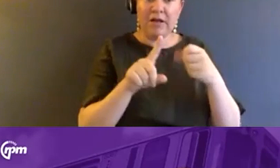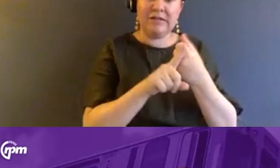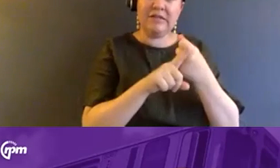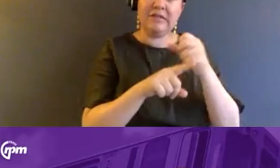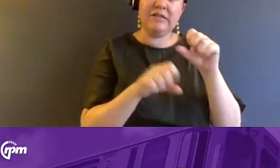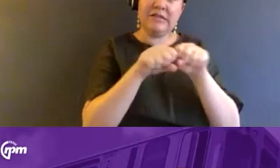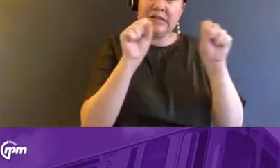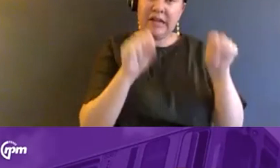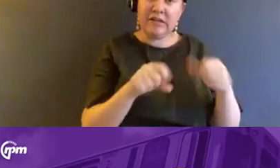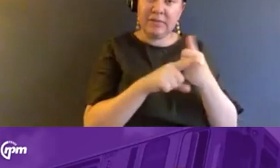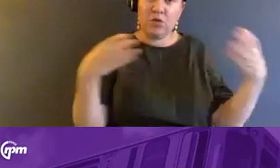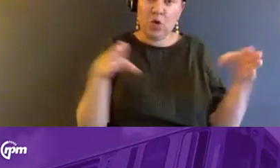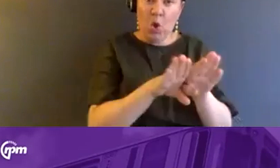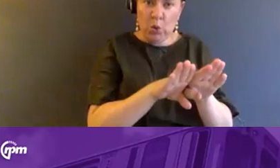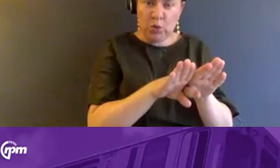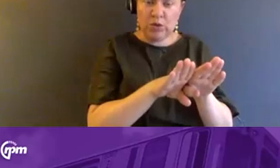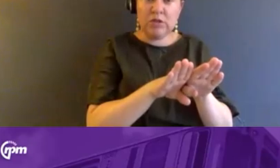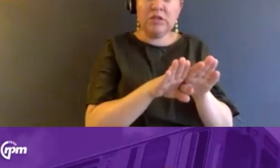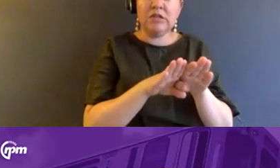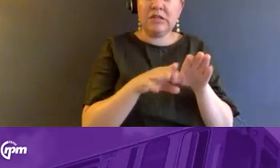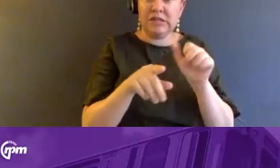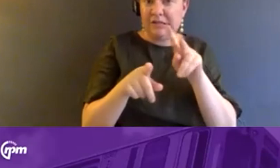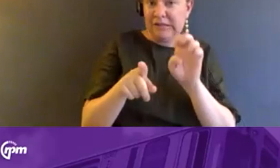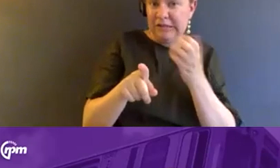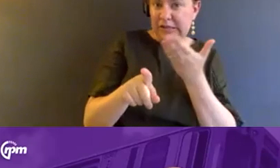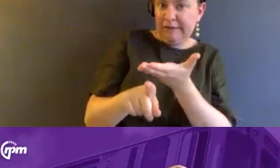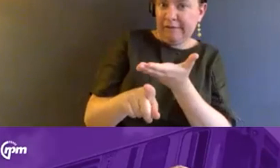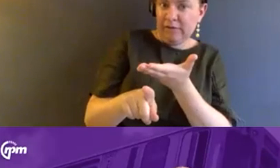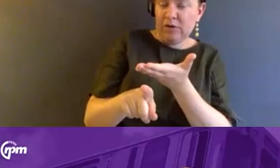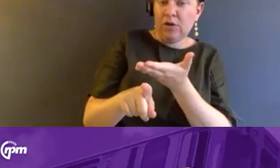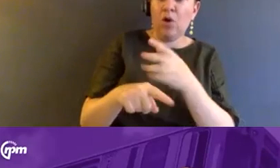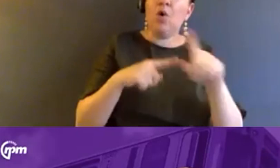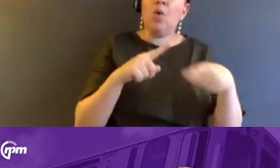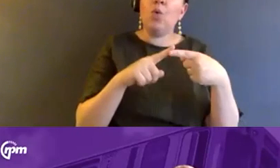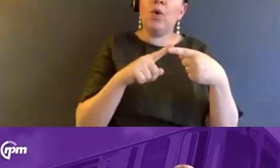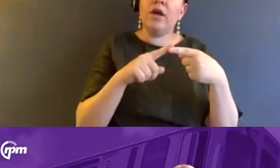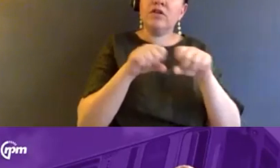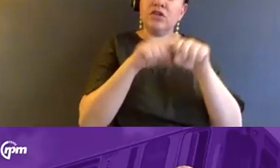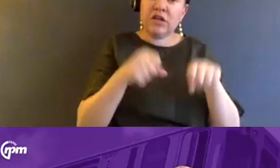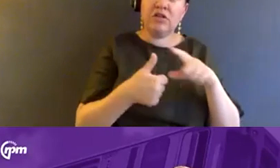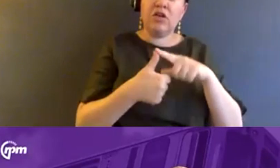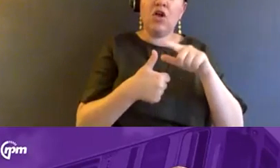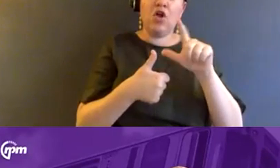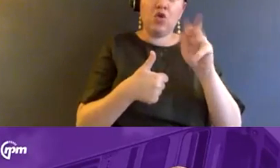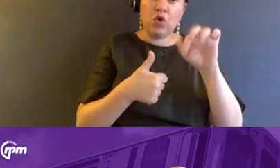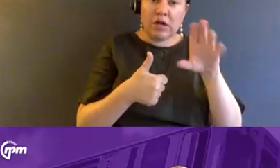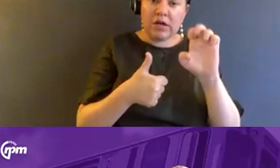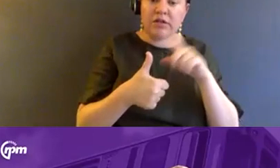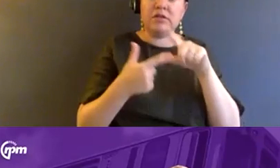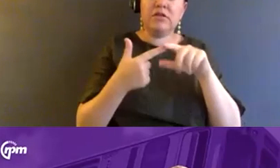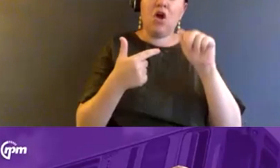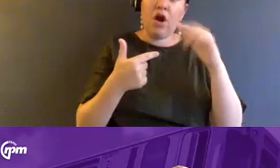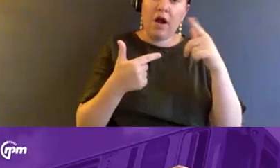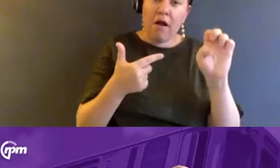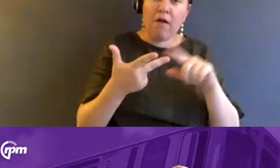closing. Steve, if you could address this next one. When the stations, Lawrence, Argyle, Berwyn, and Bryn Mawr